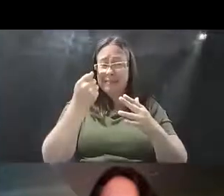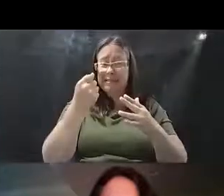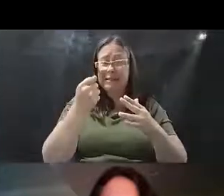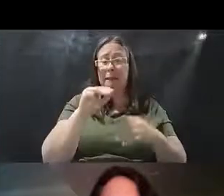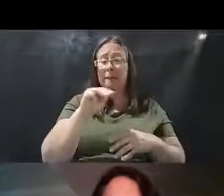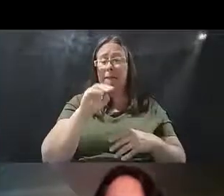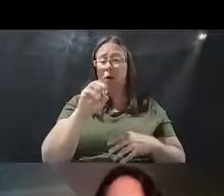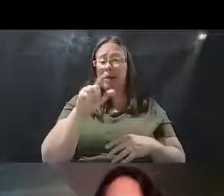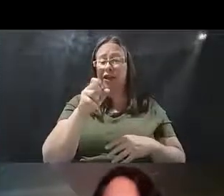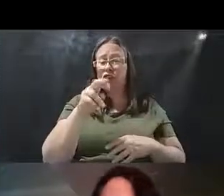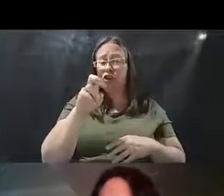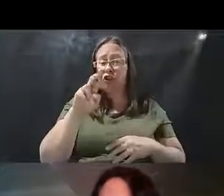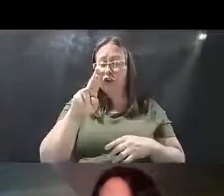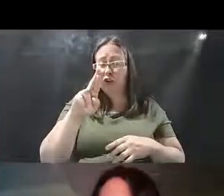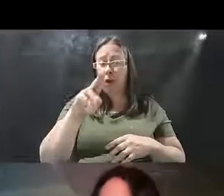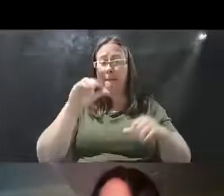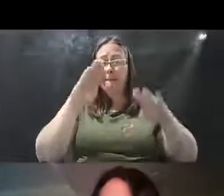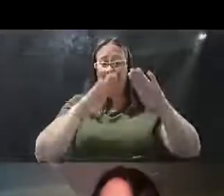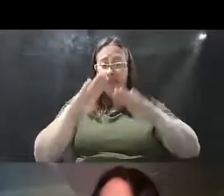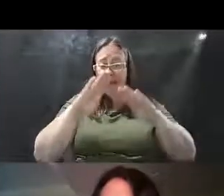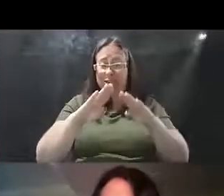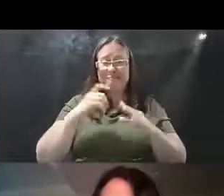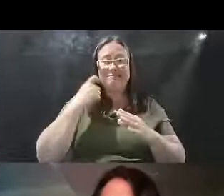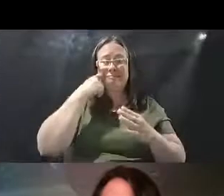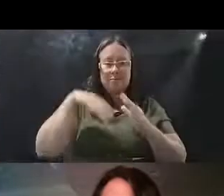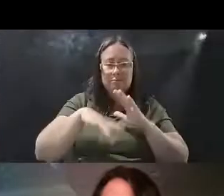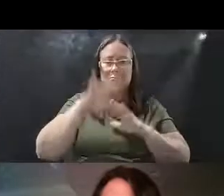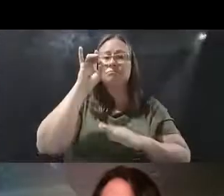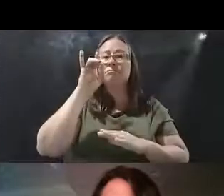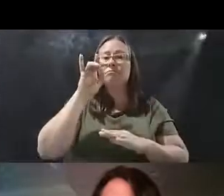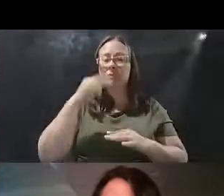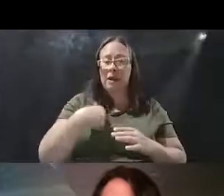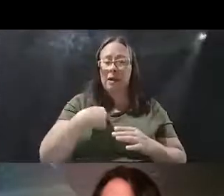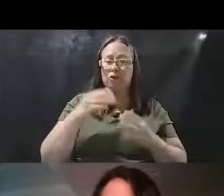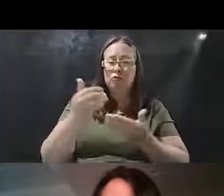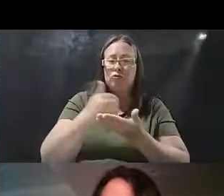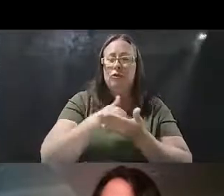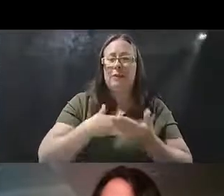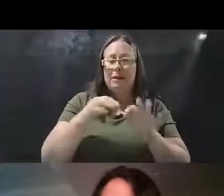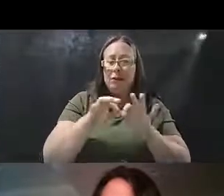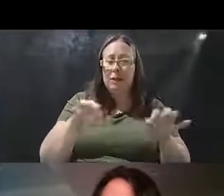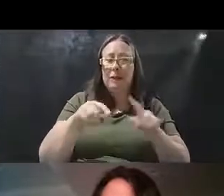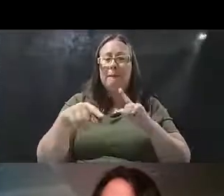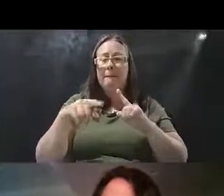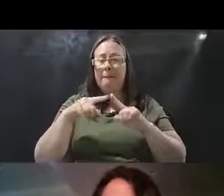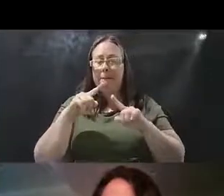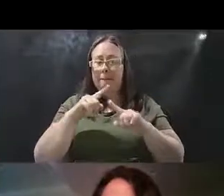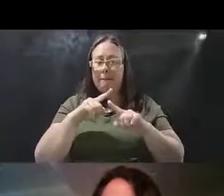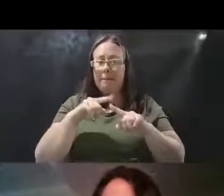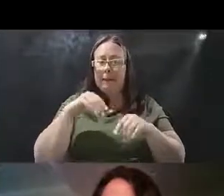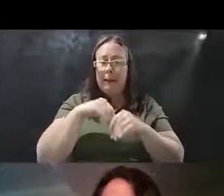biology was discovered. I was getting a degree in microbiology, but it was